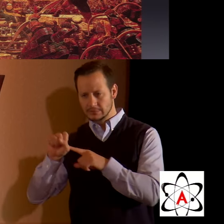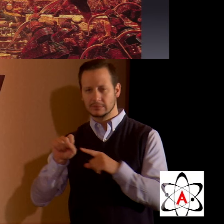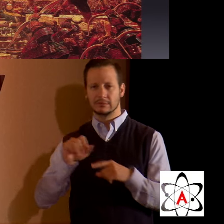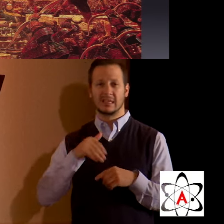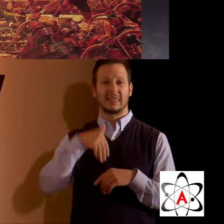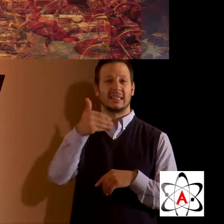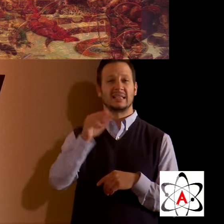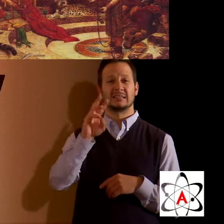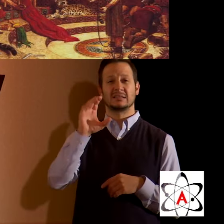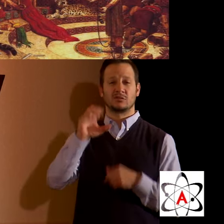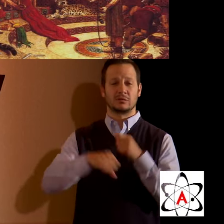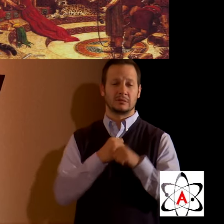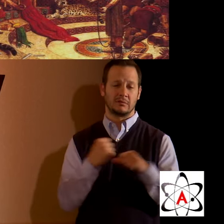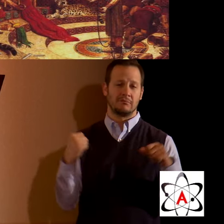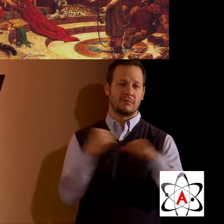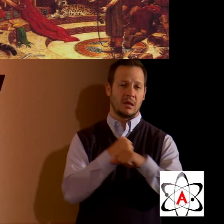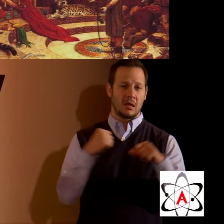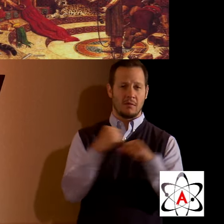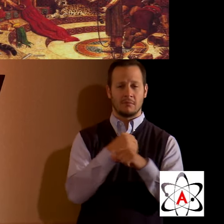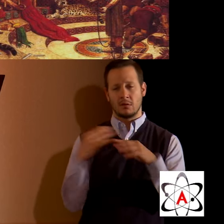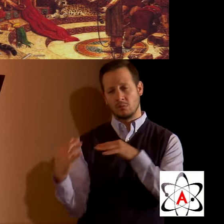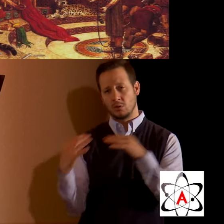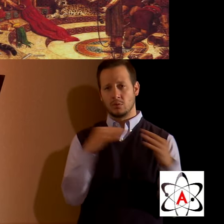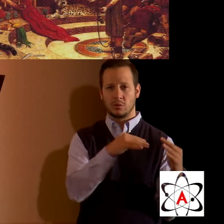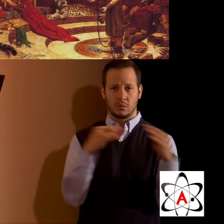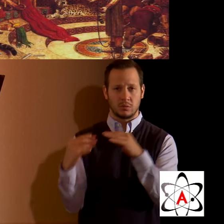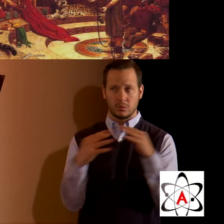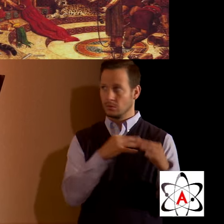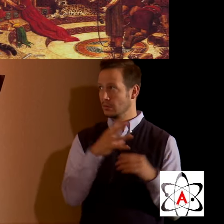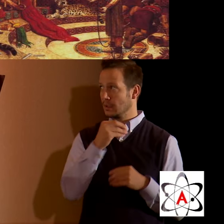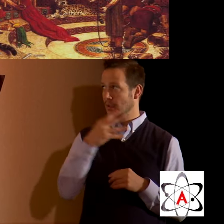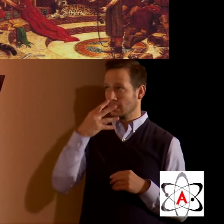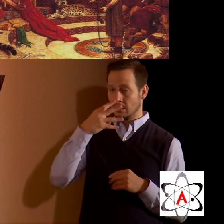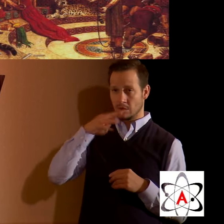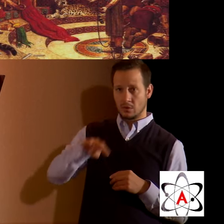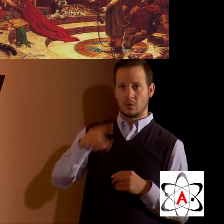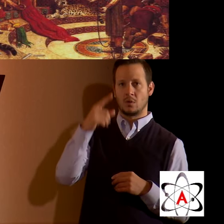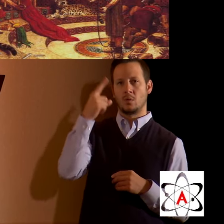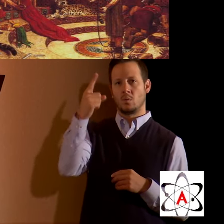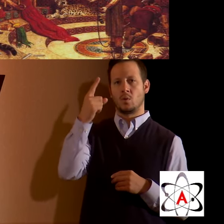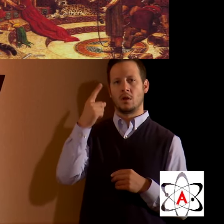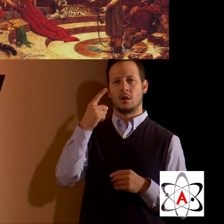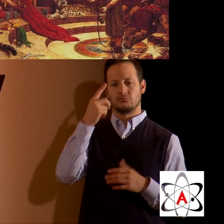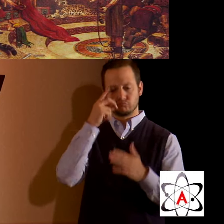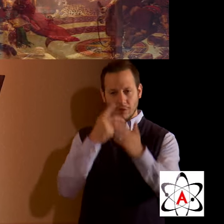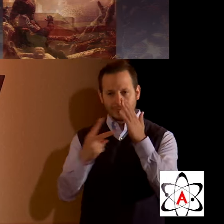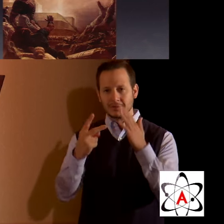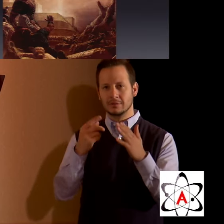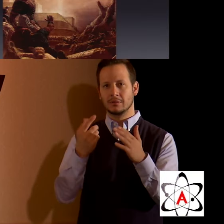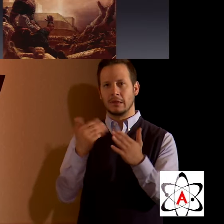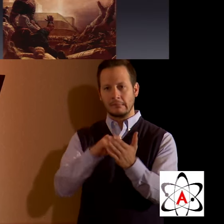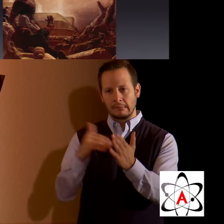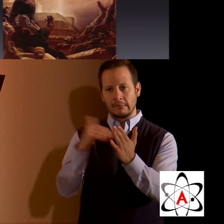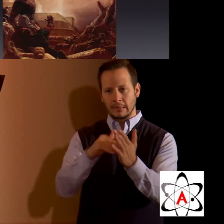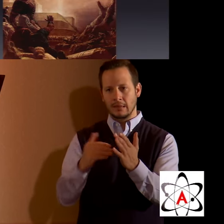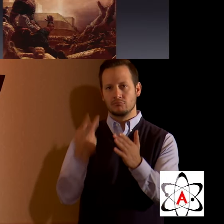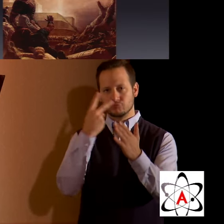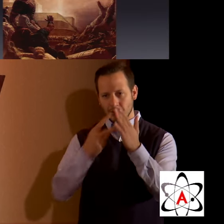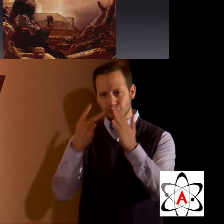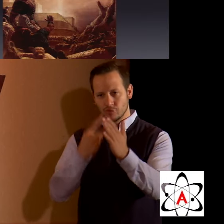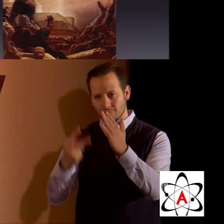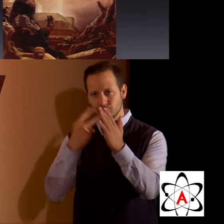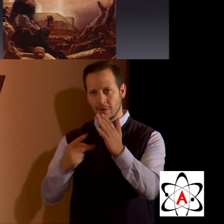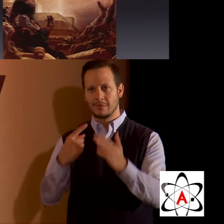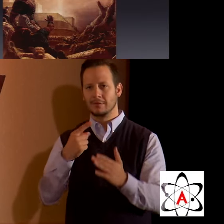6 centuries fighting each other and ignoring one holy prophet of God after another.